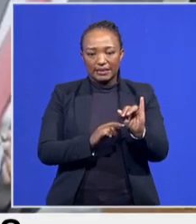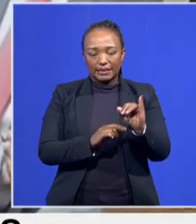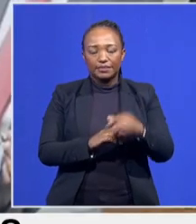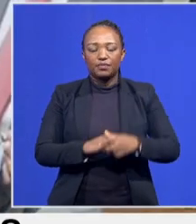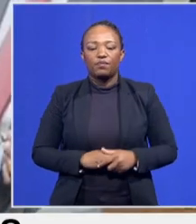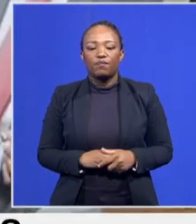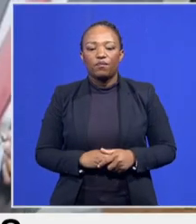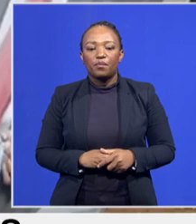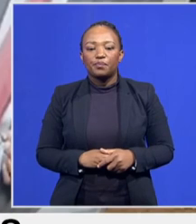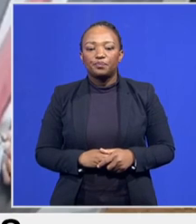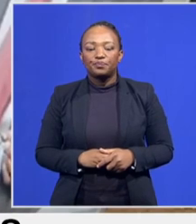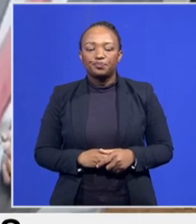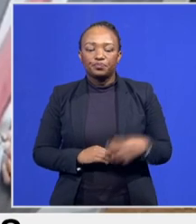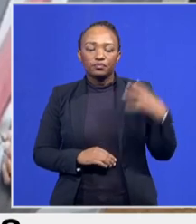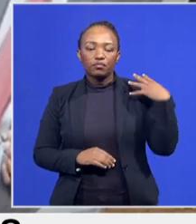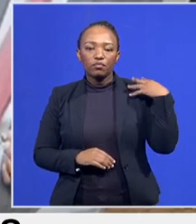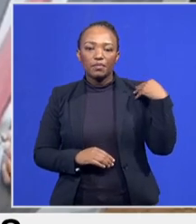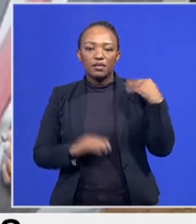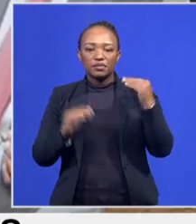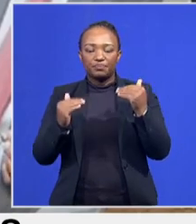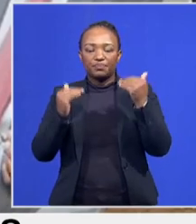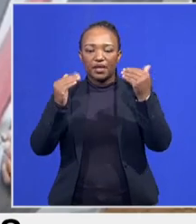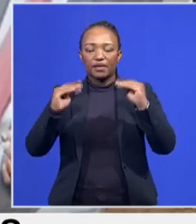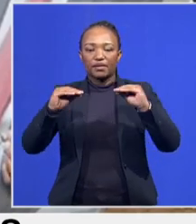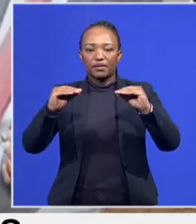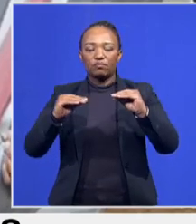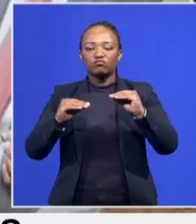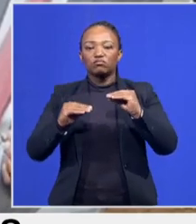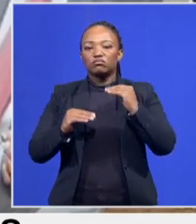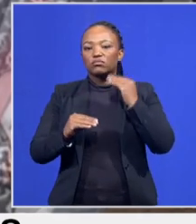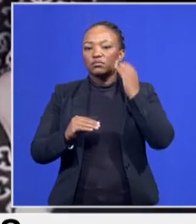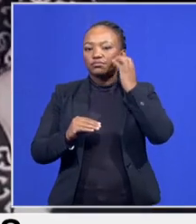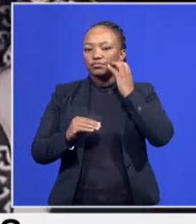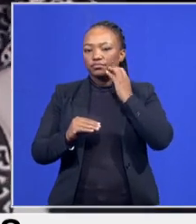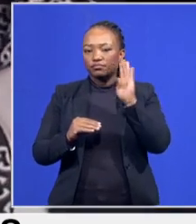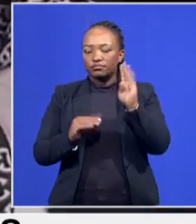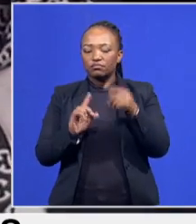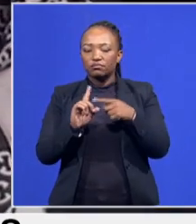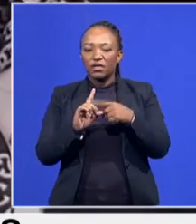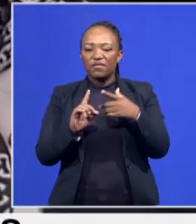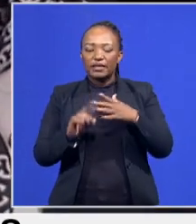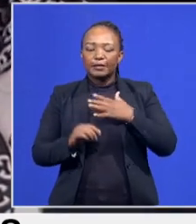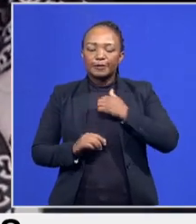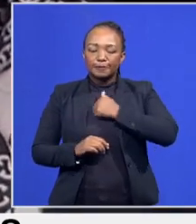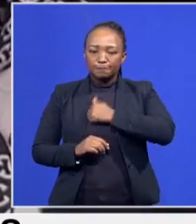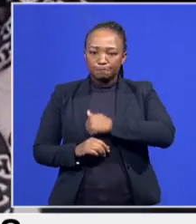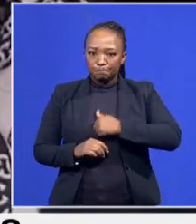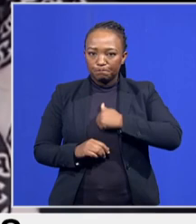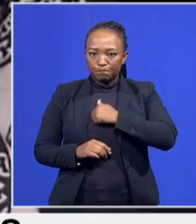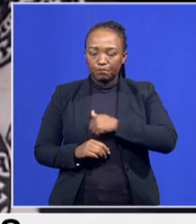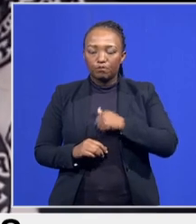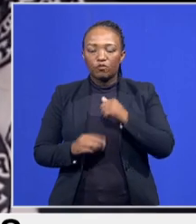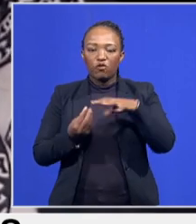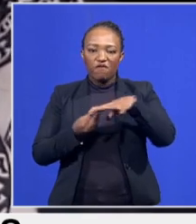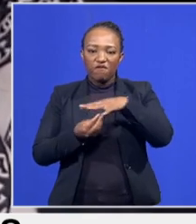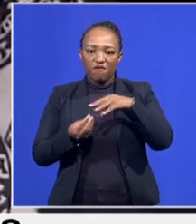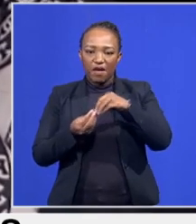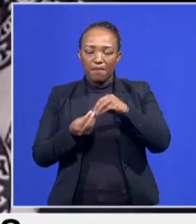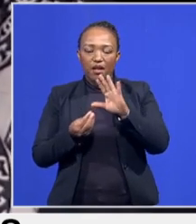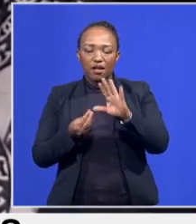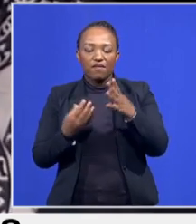The Minister of Higher Education, Blade Nzimande, sent a message of comfort to the family, also commending Kgwadi for his